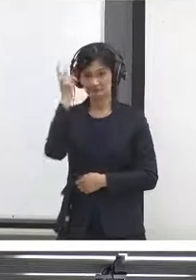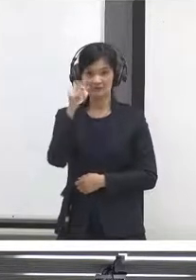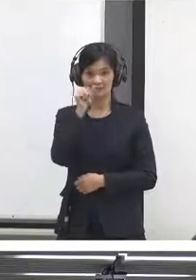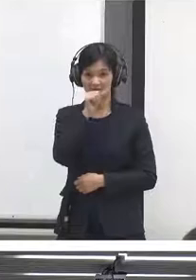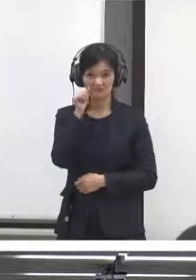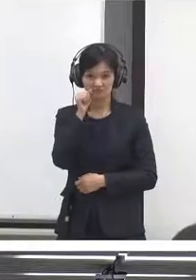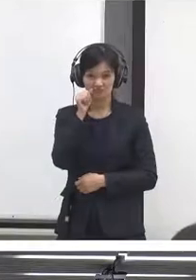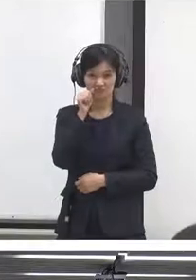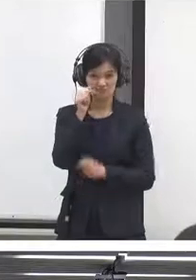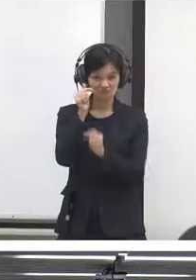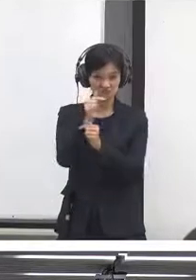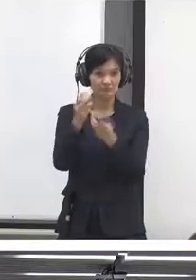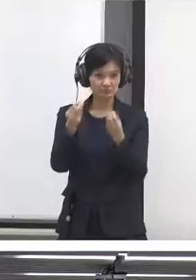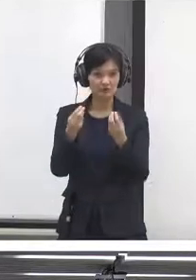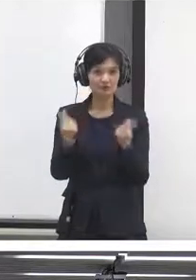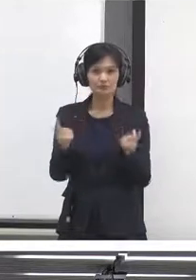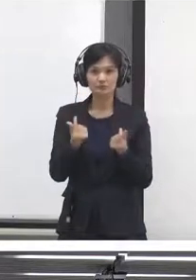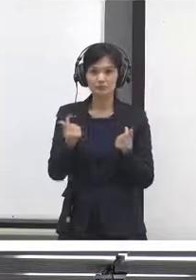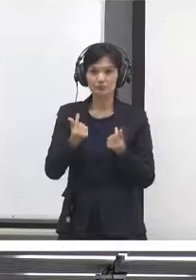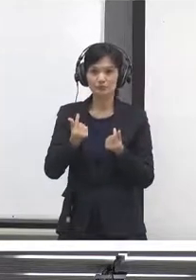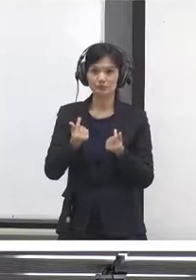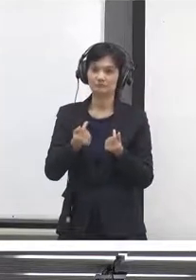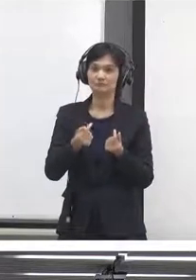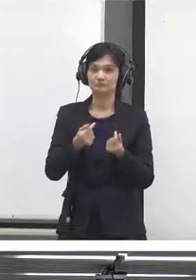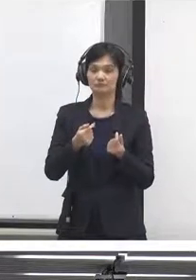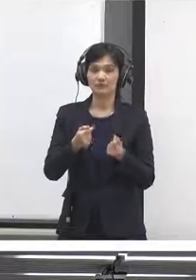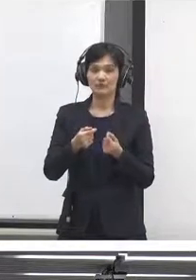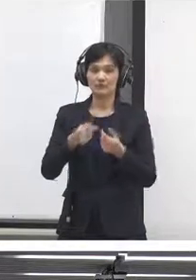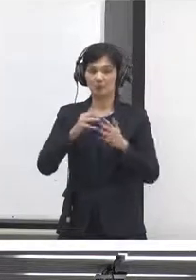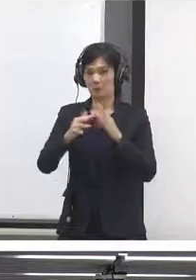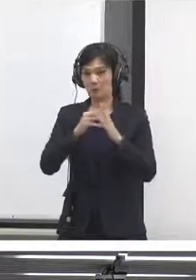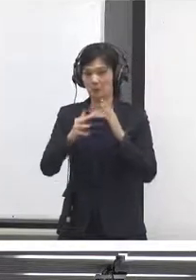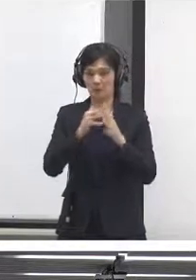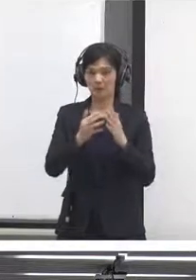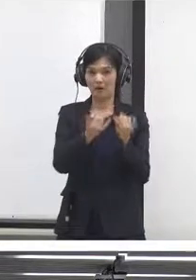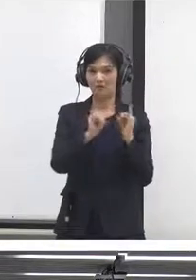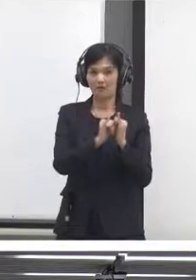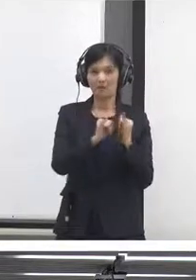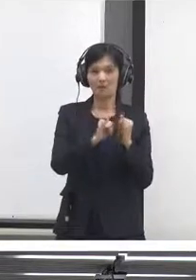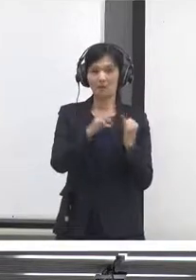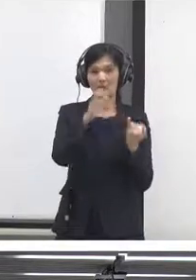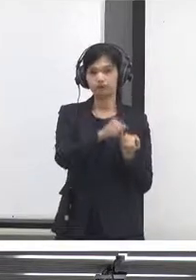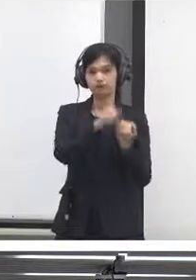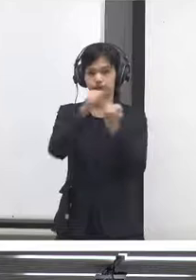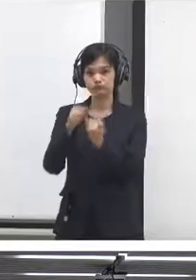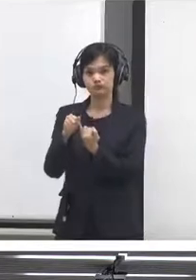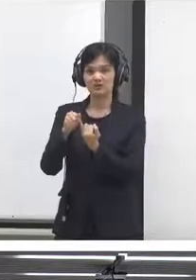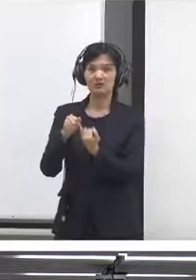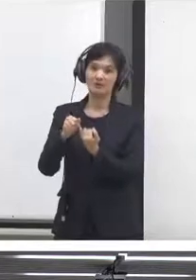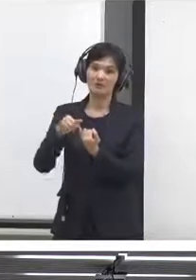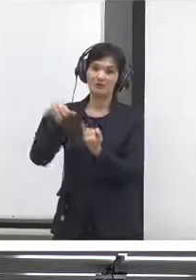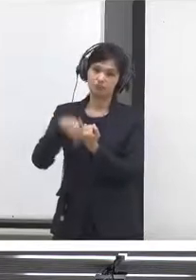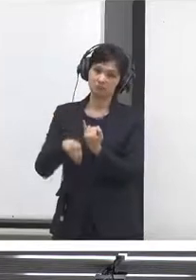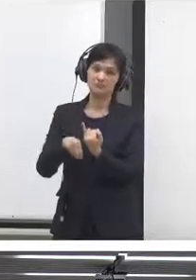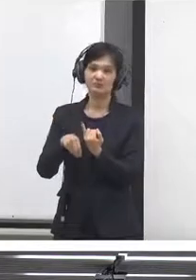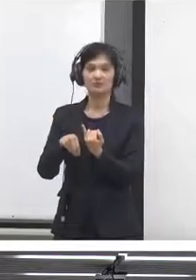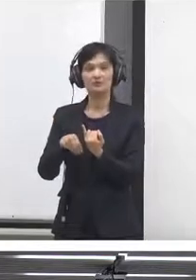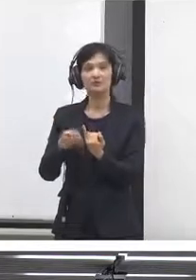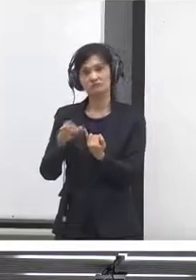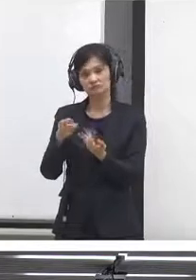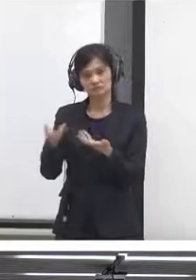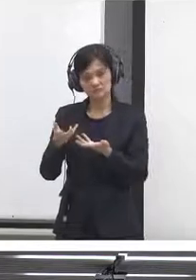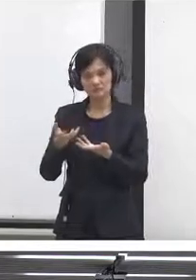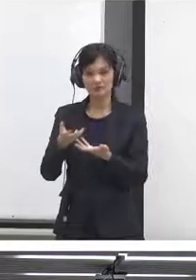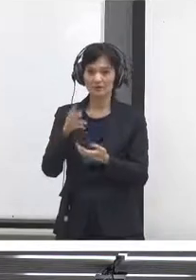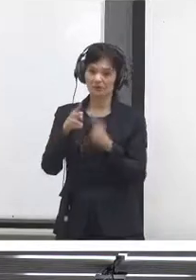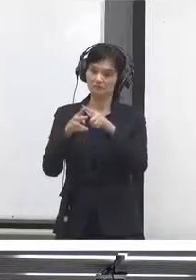not ethical for victims. I hope the Herstory will continue to be more